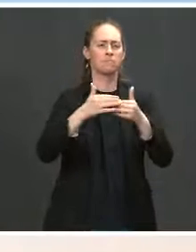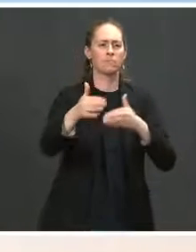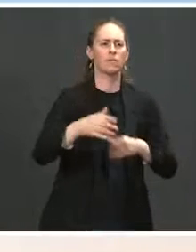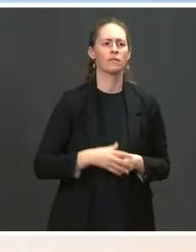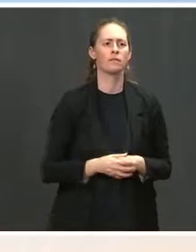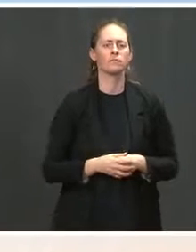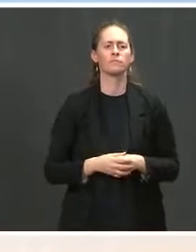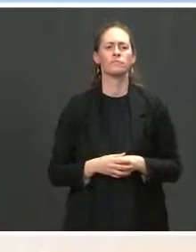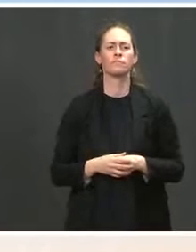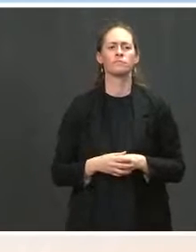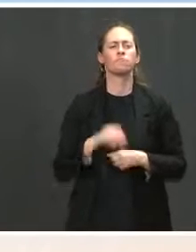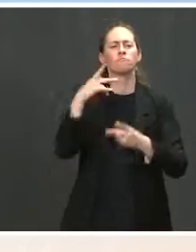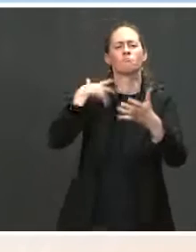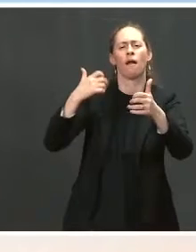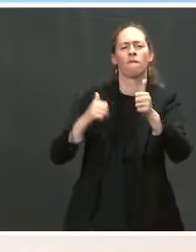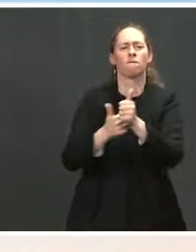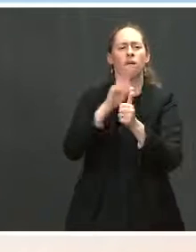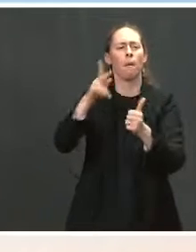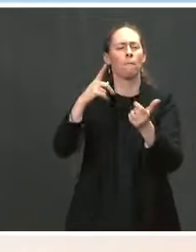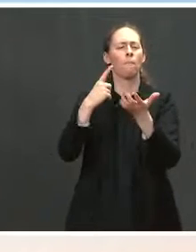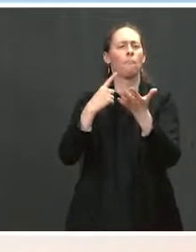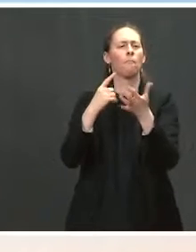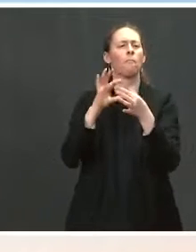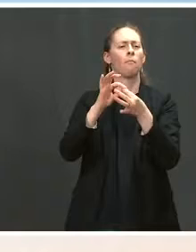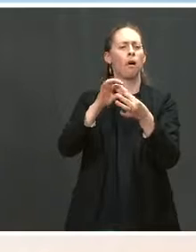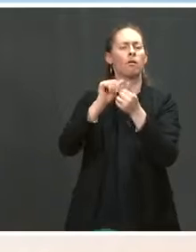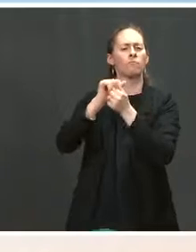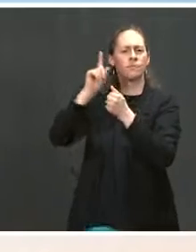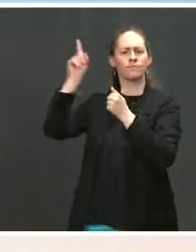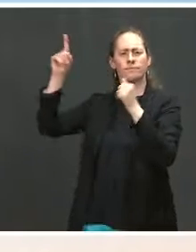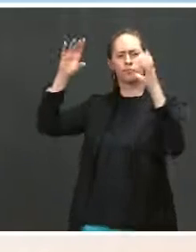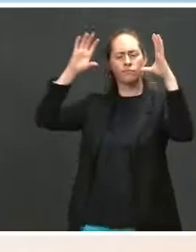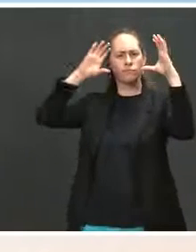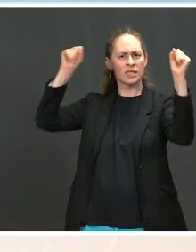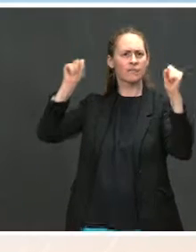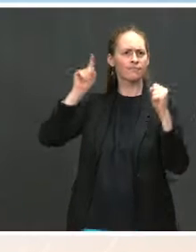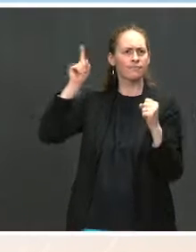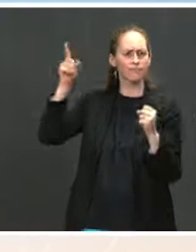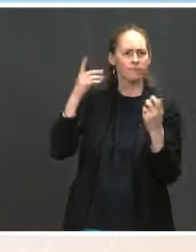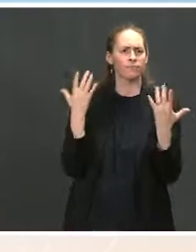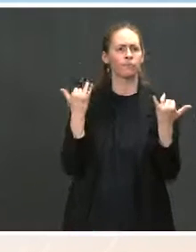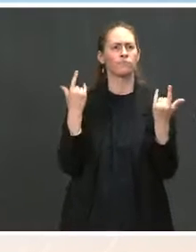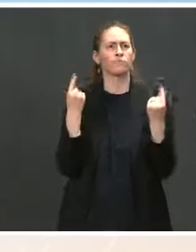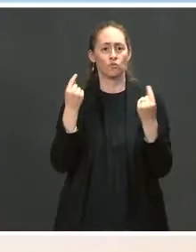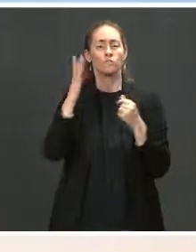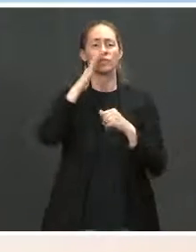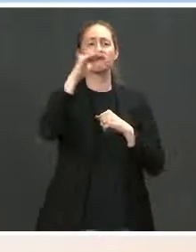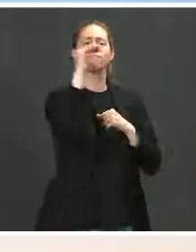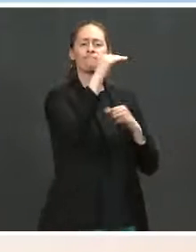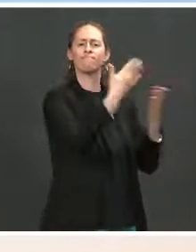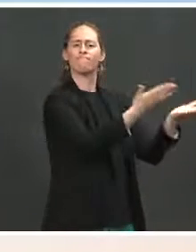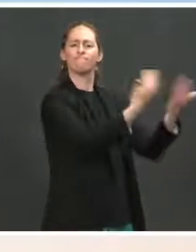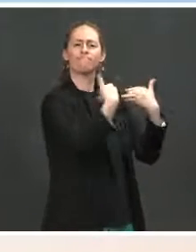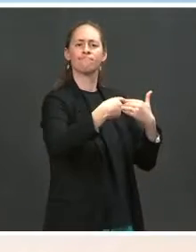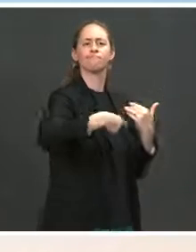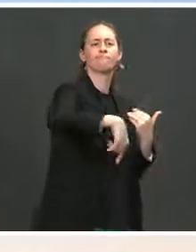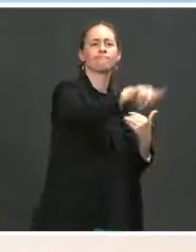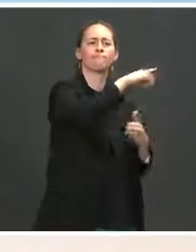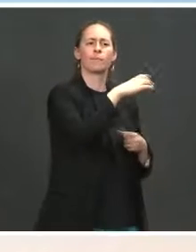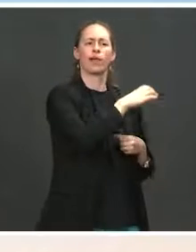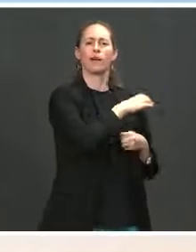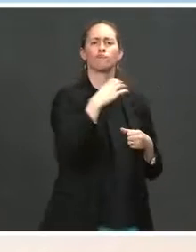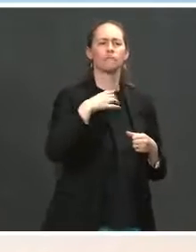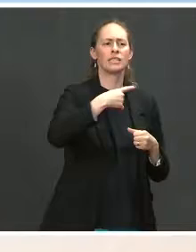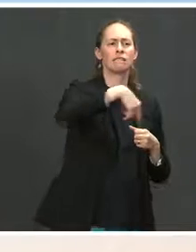any discussion, as the president was talking about this, to make any sort of call to Congress to revisit an